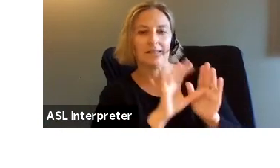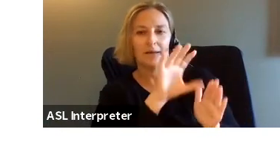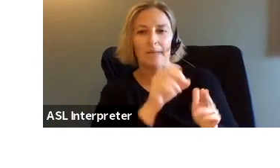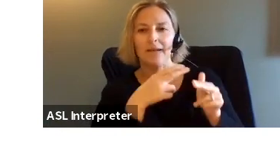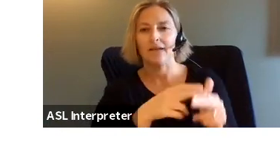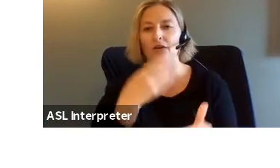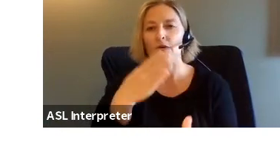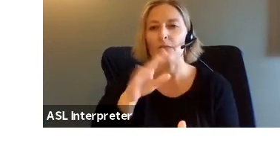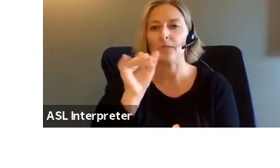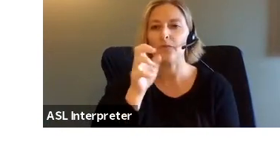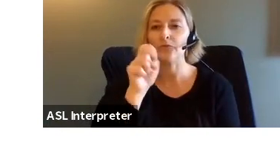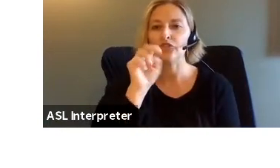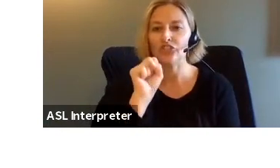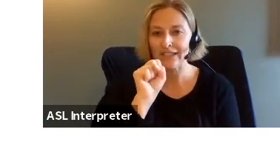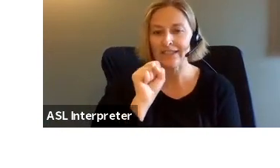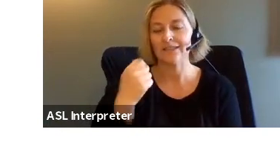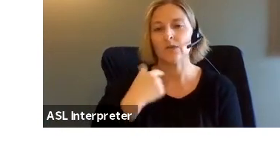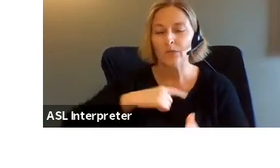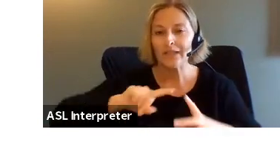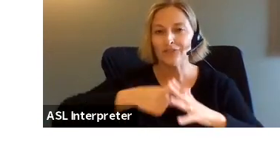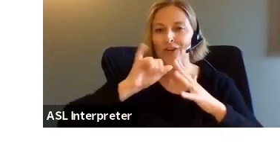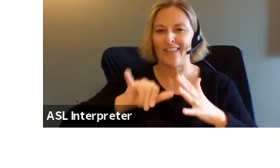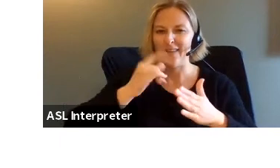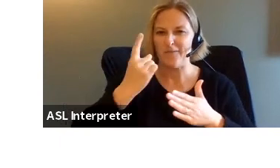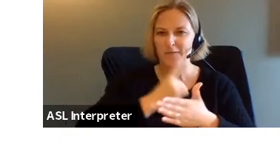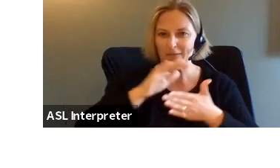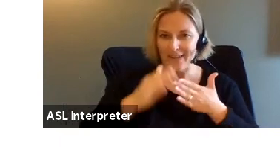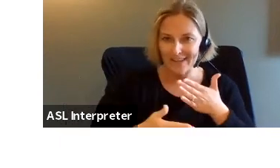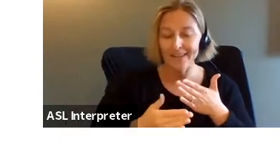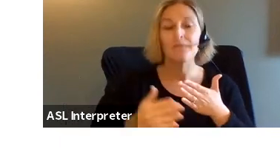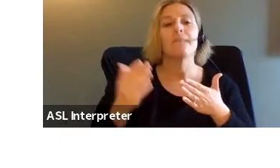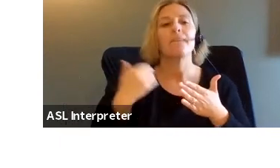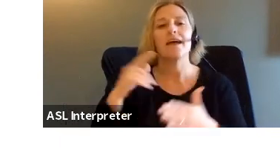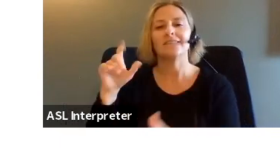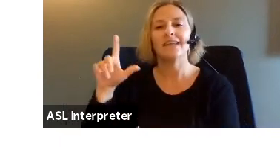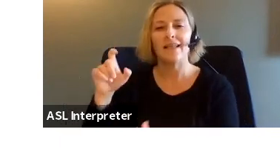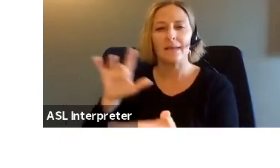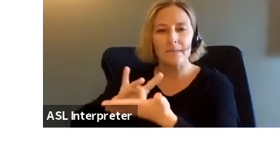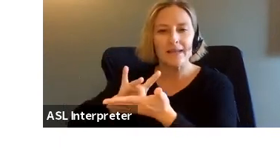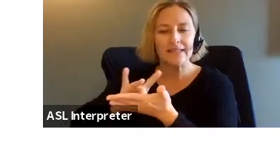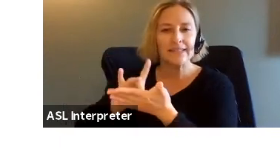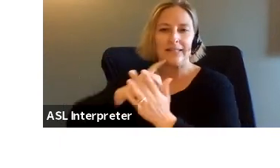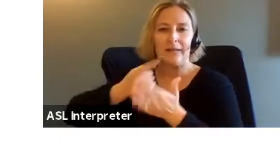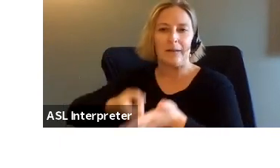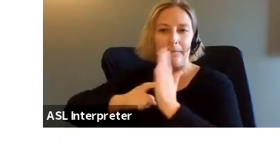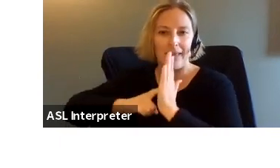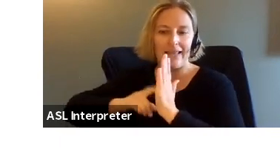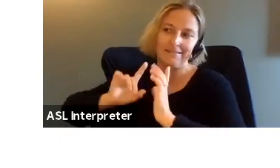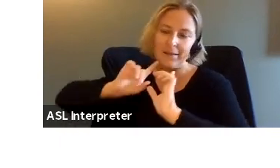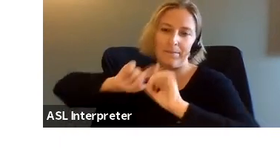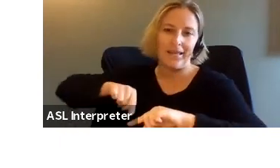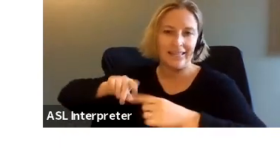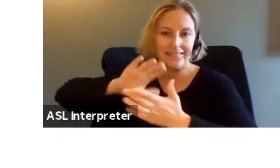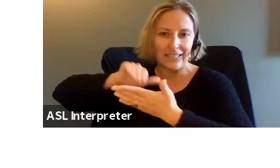the course of 1 weekend. We had a telemedicine command center, which was actually deployed